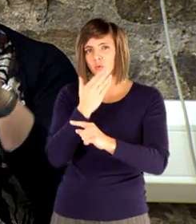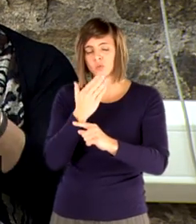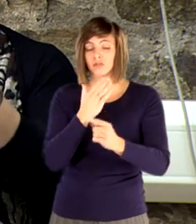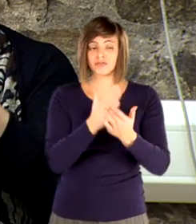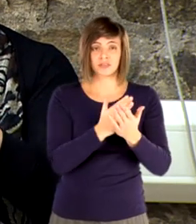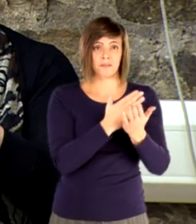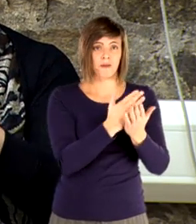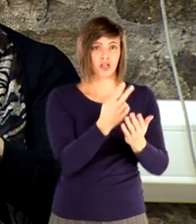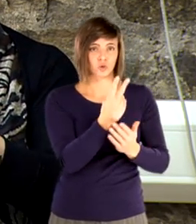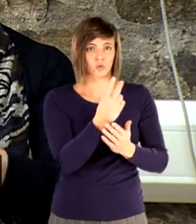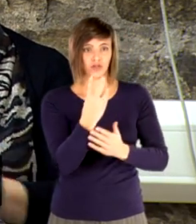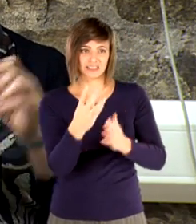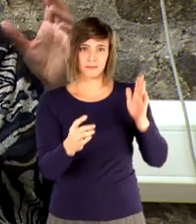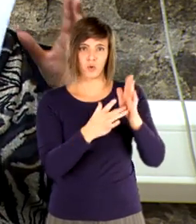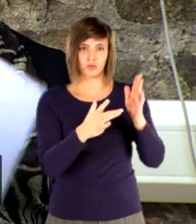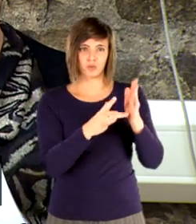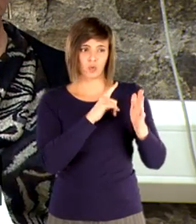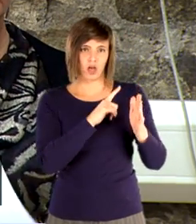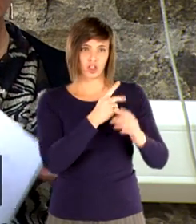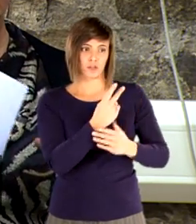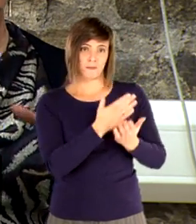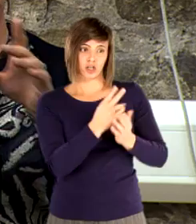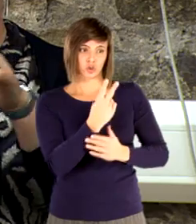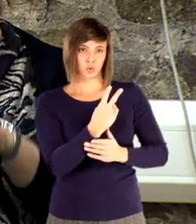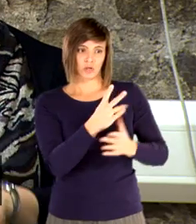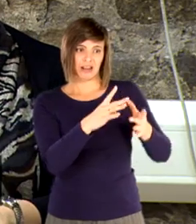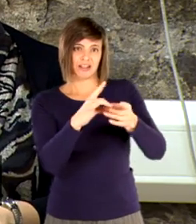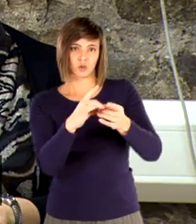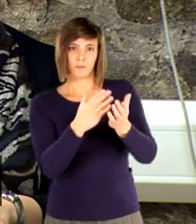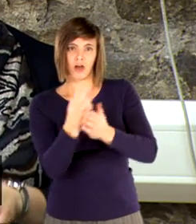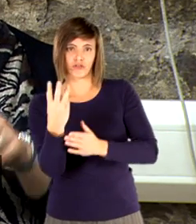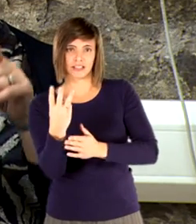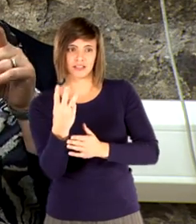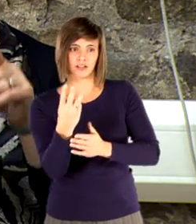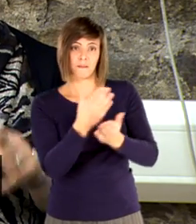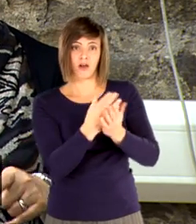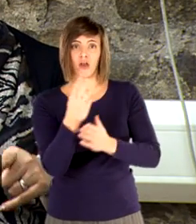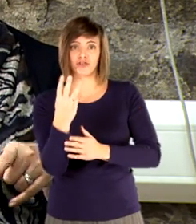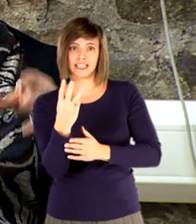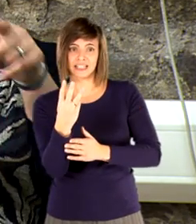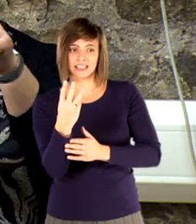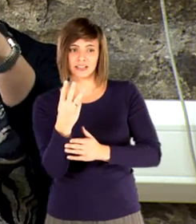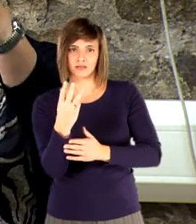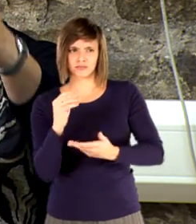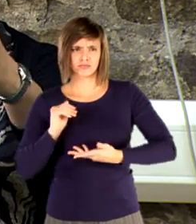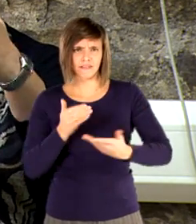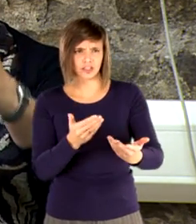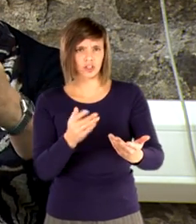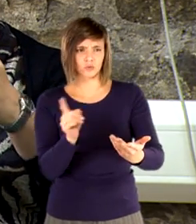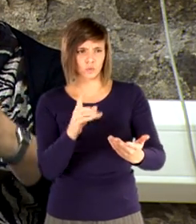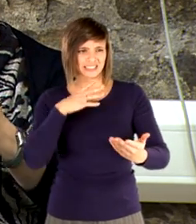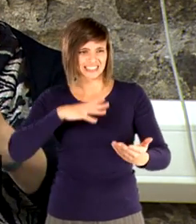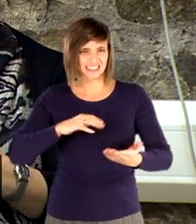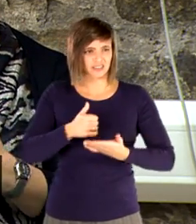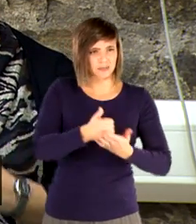parts 2 and 3 which are really important, because 2 dictates part 3, and part 3, which sets out all the